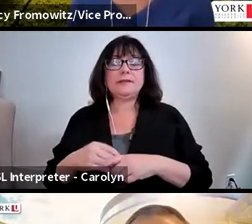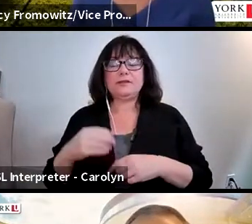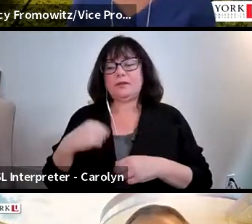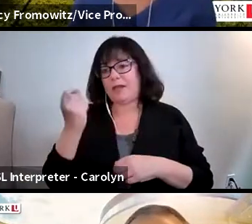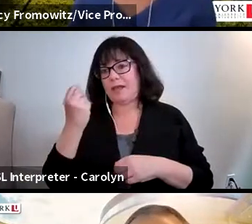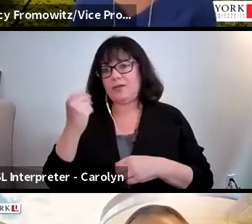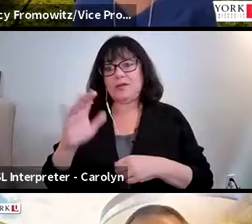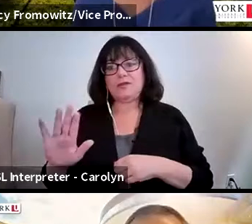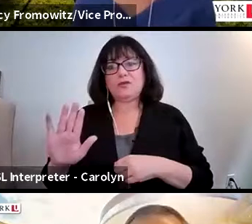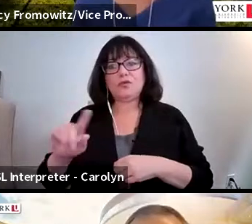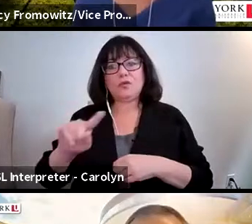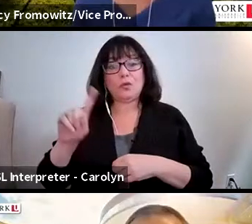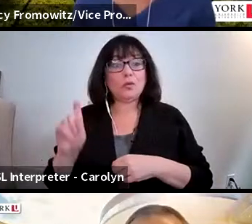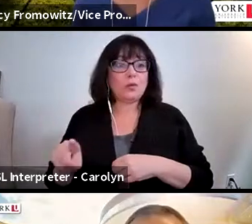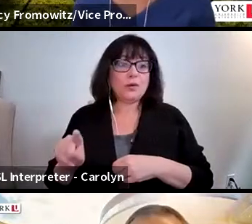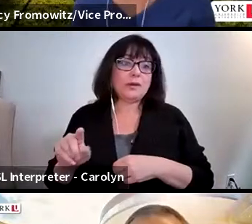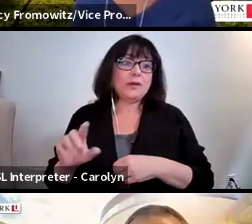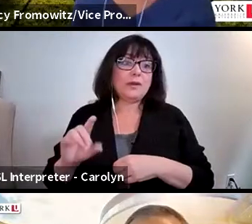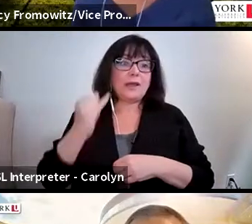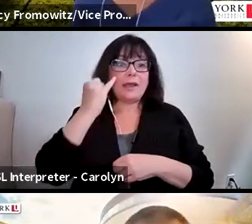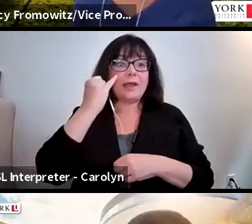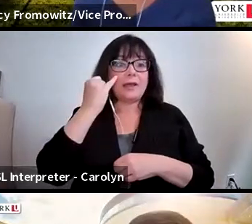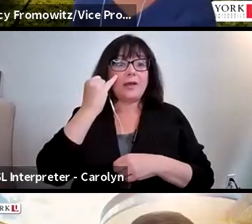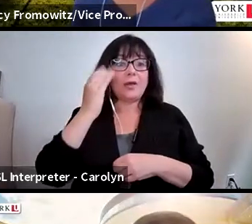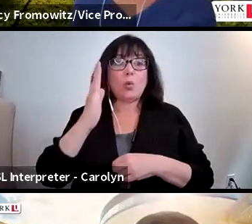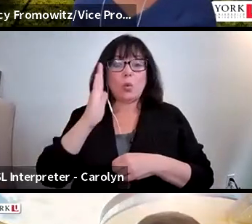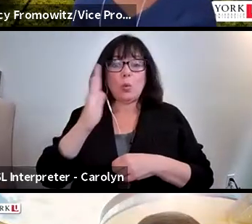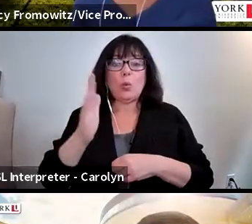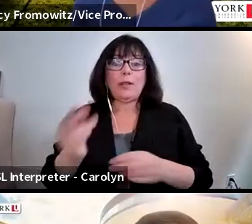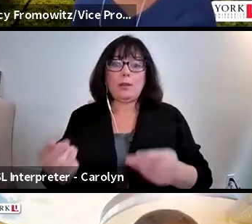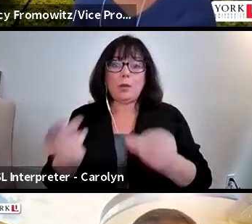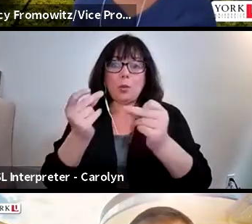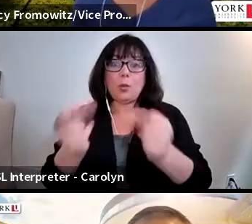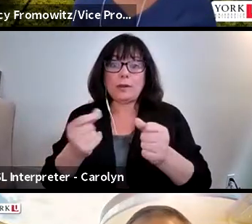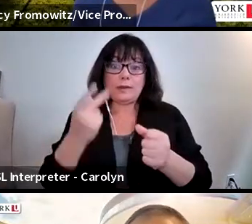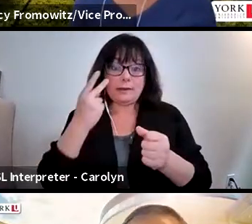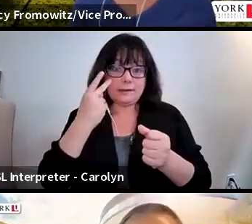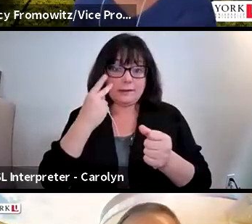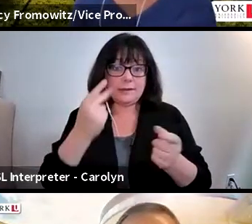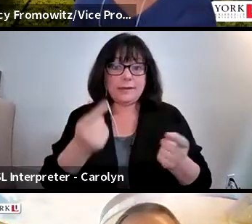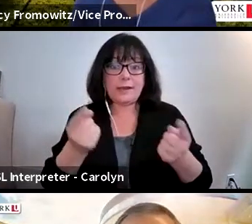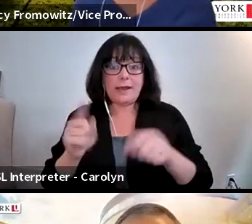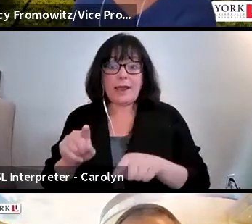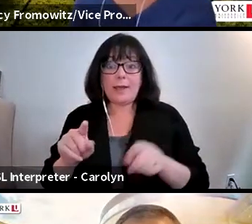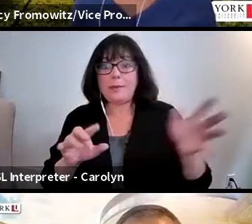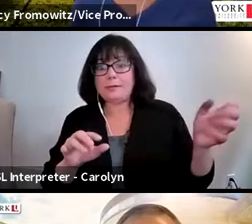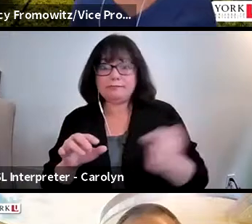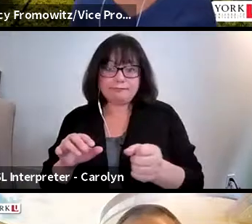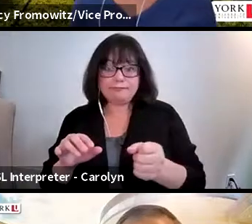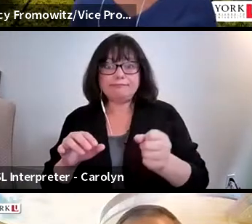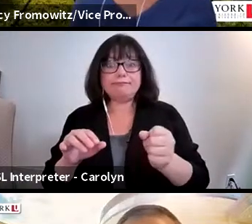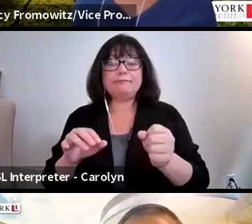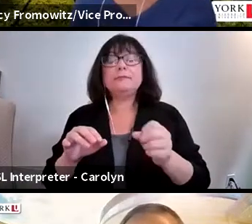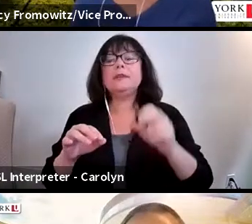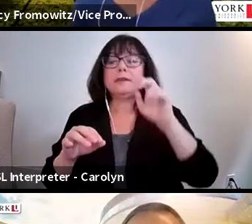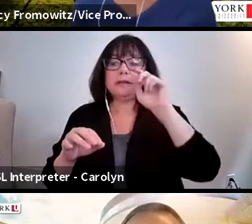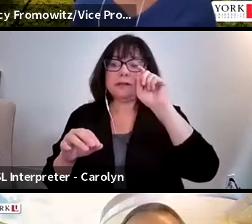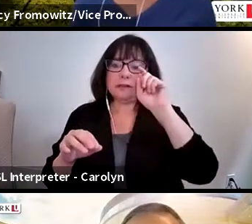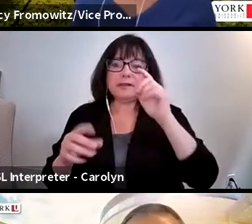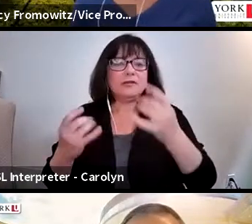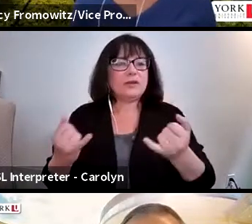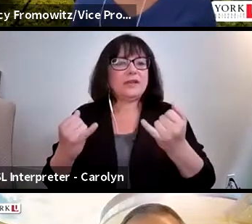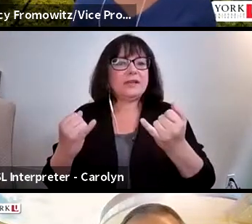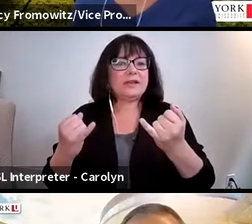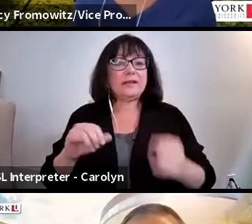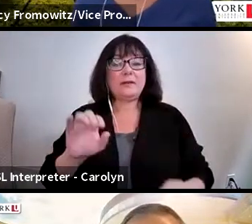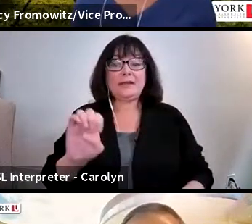we see any instability whatsoever. We're not currently seeing any instability with e-class. It's behaving reliably,